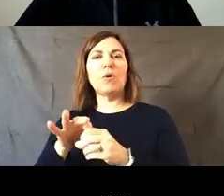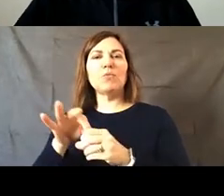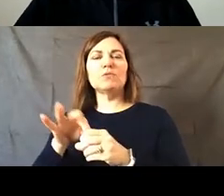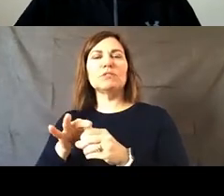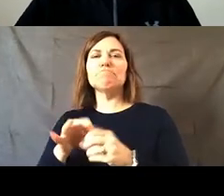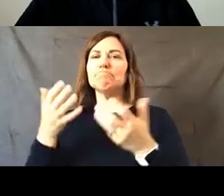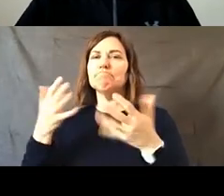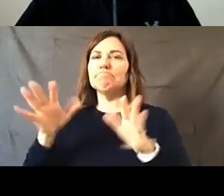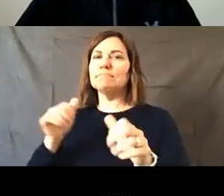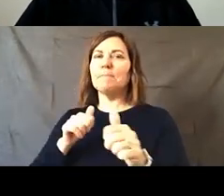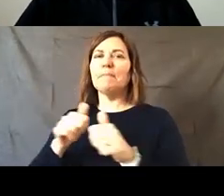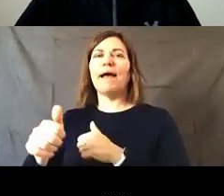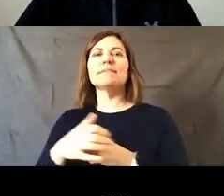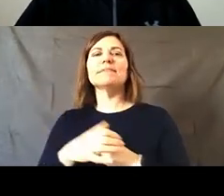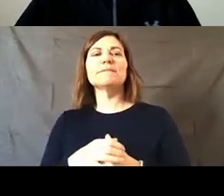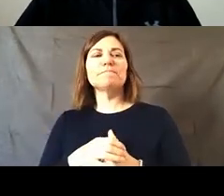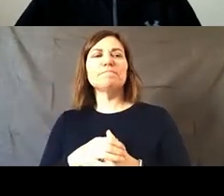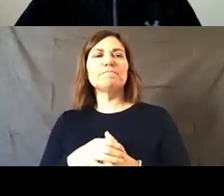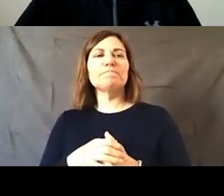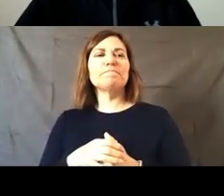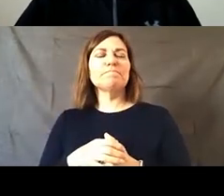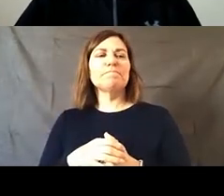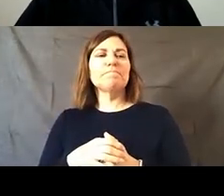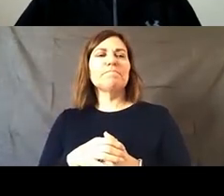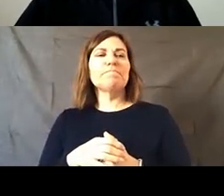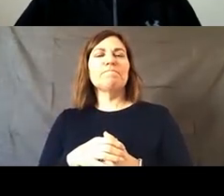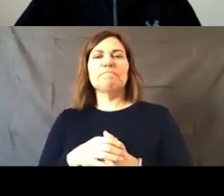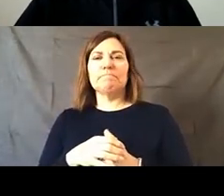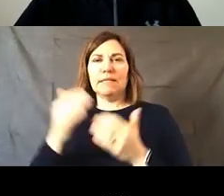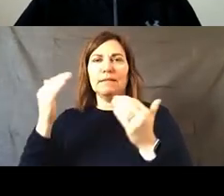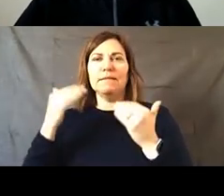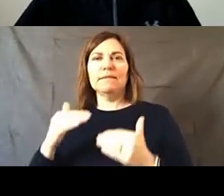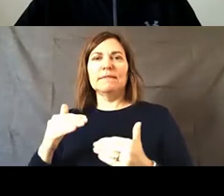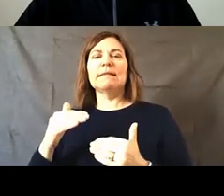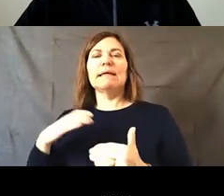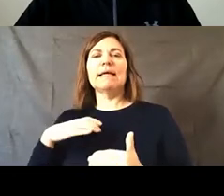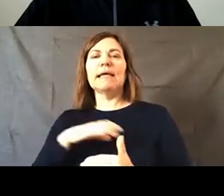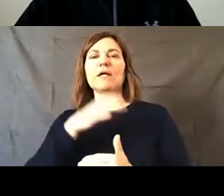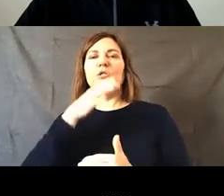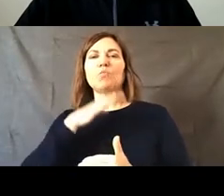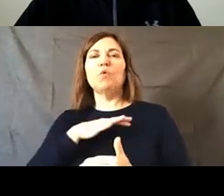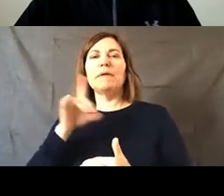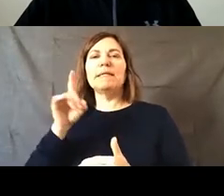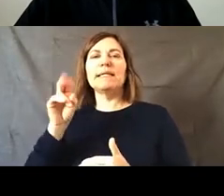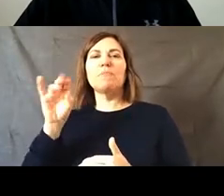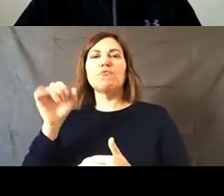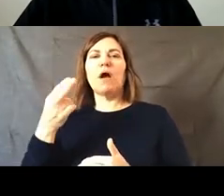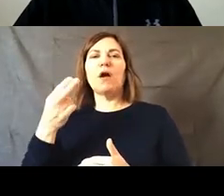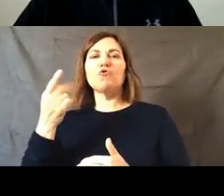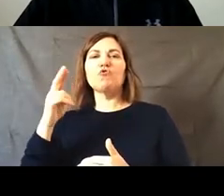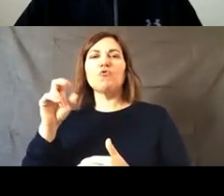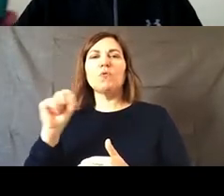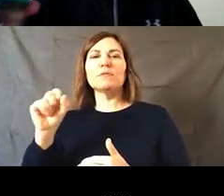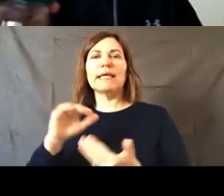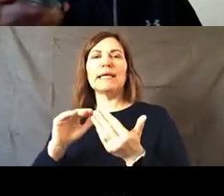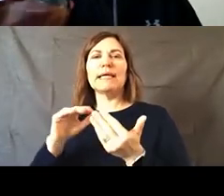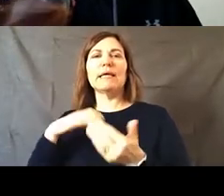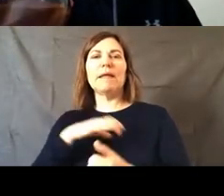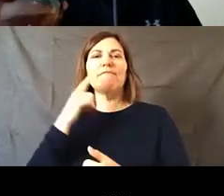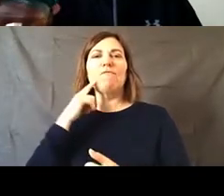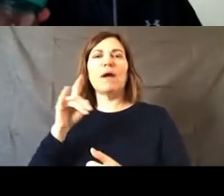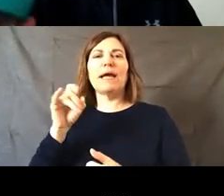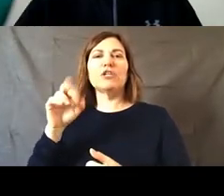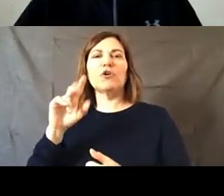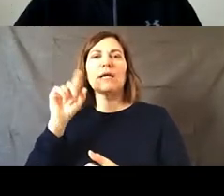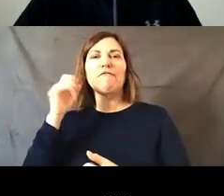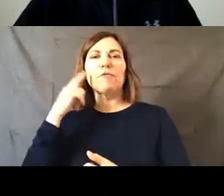finally passed. That takes us to Councilwoman Deborah Gross, Committee on Intergovernmental Affairs. Mr. Chair, thank you. Thank